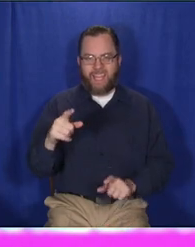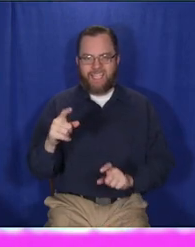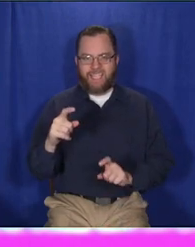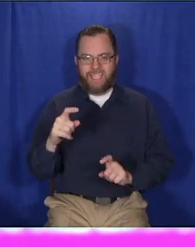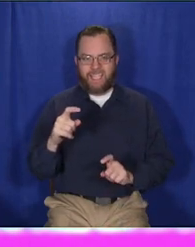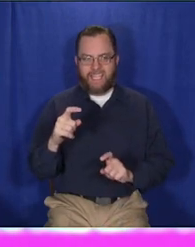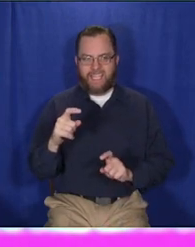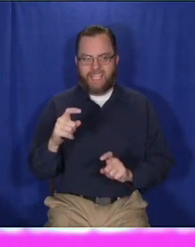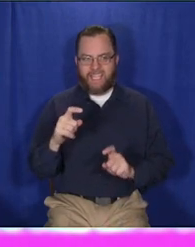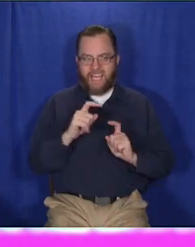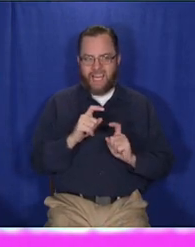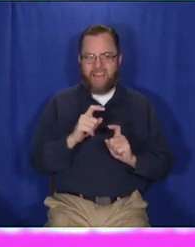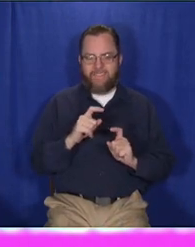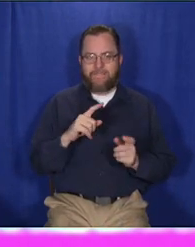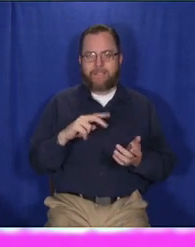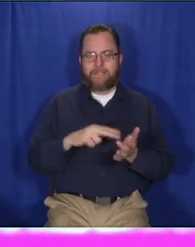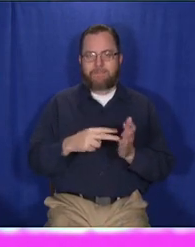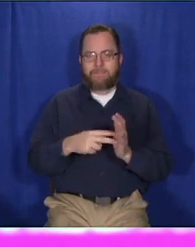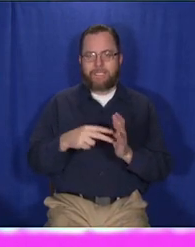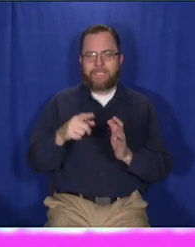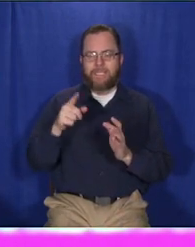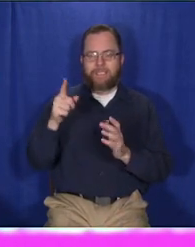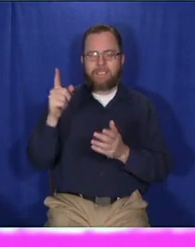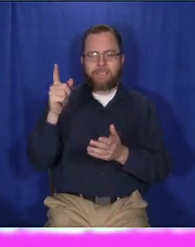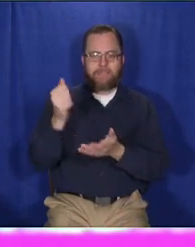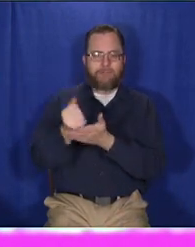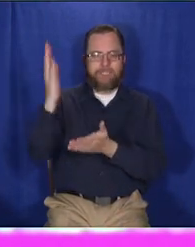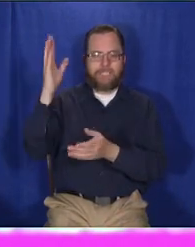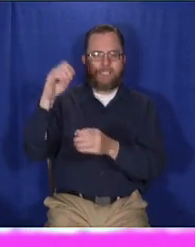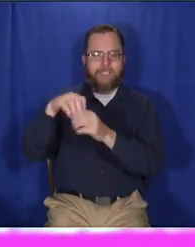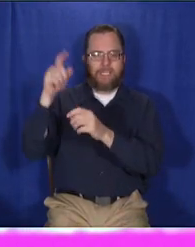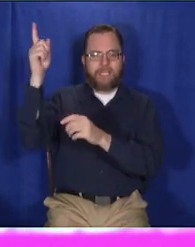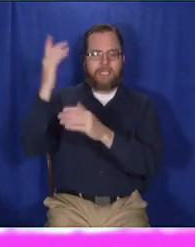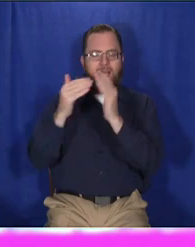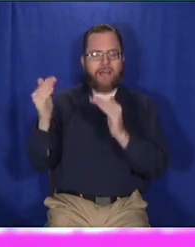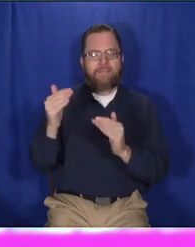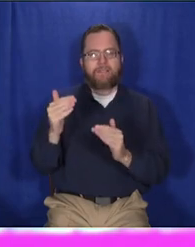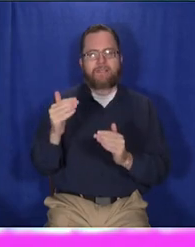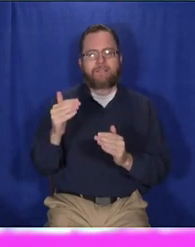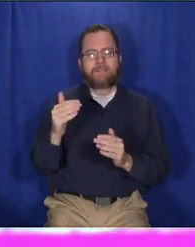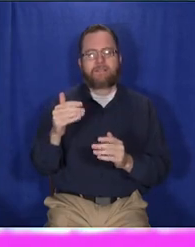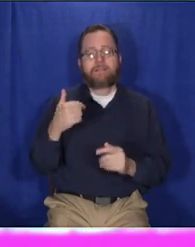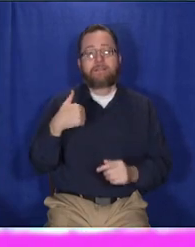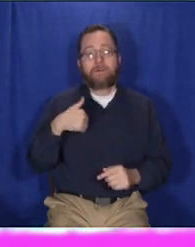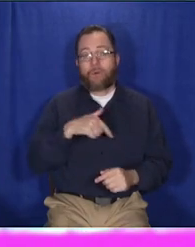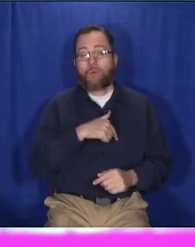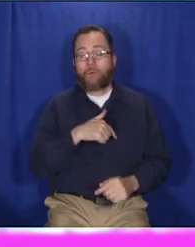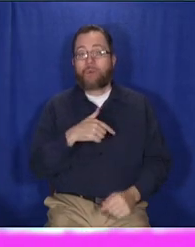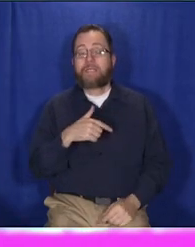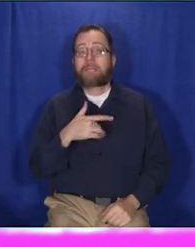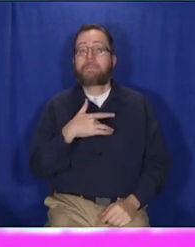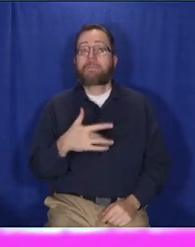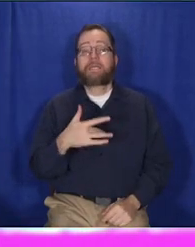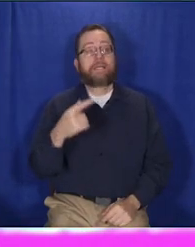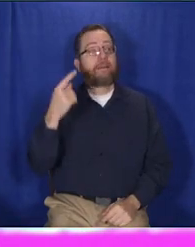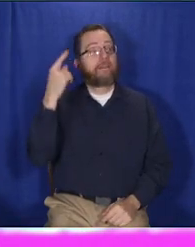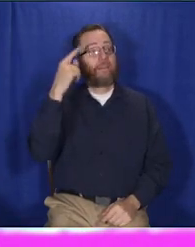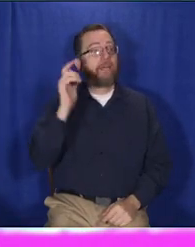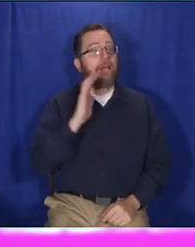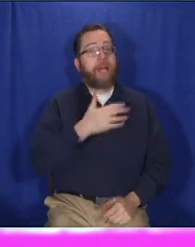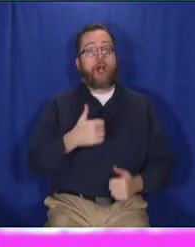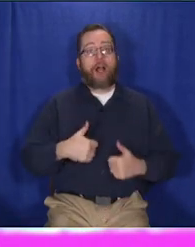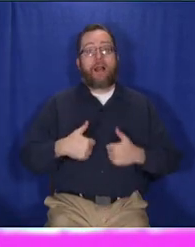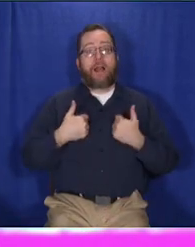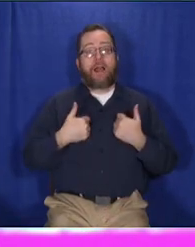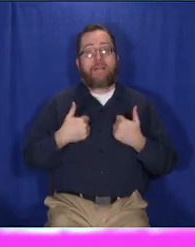on investment. And the problem is that we tend to look at our lifetime as the span between our birth and our death.